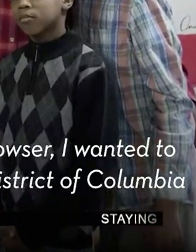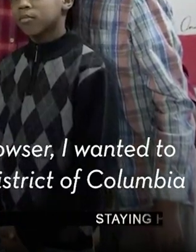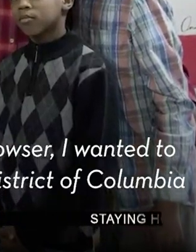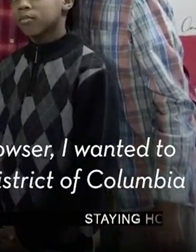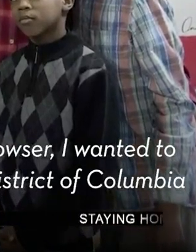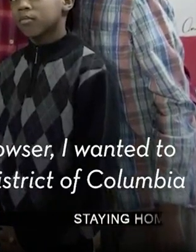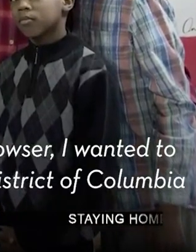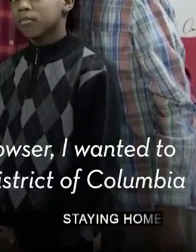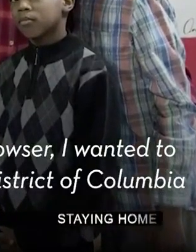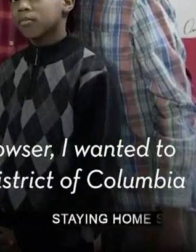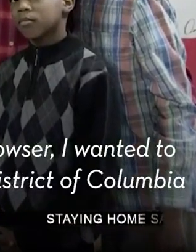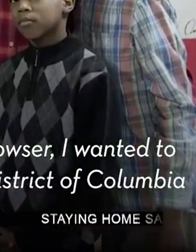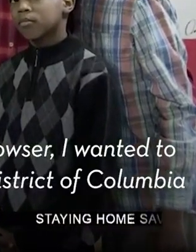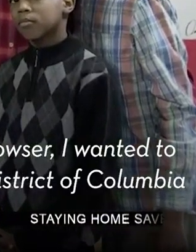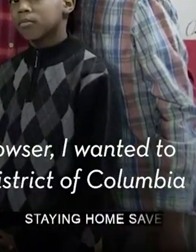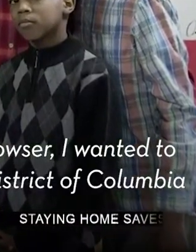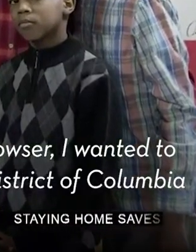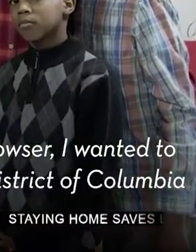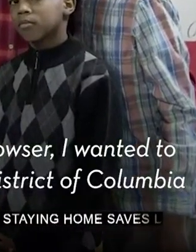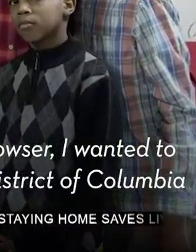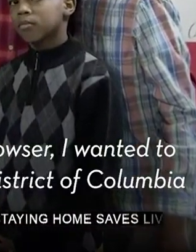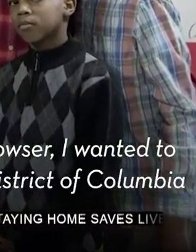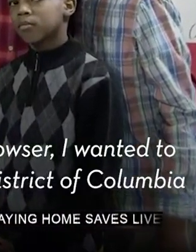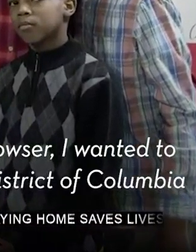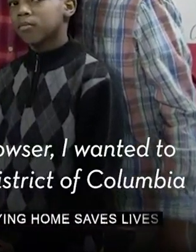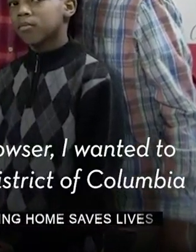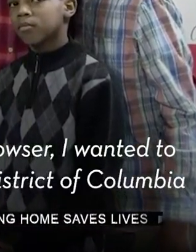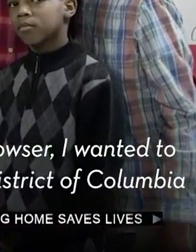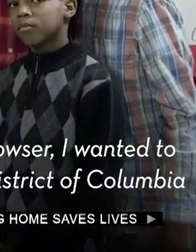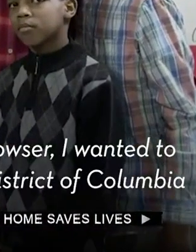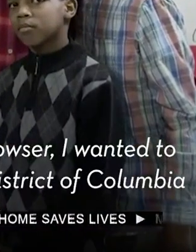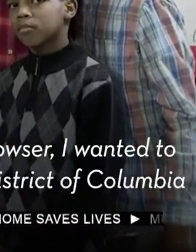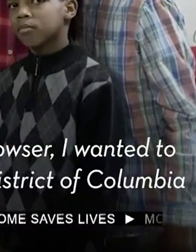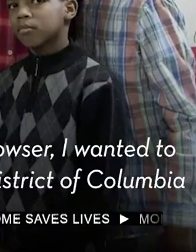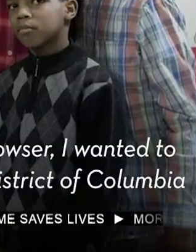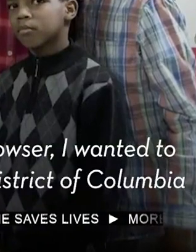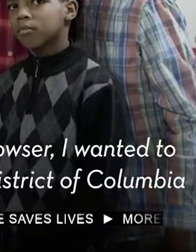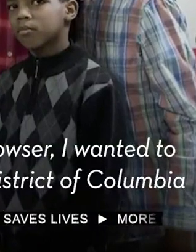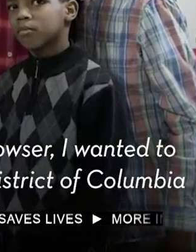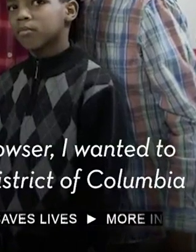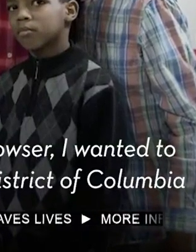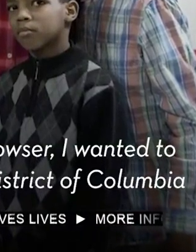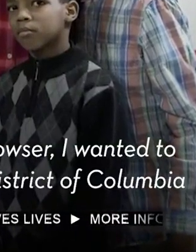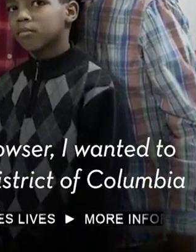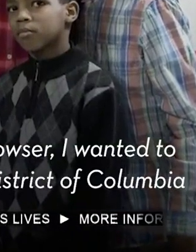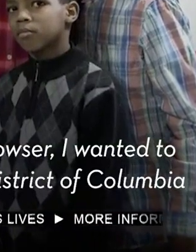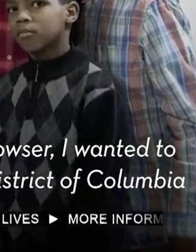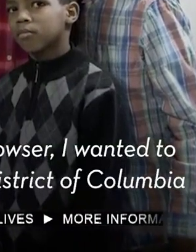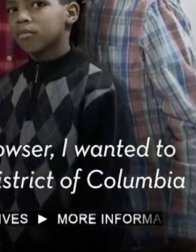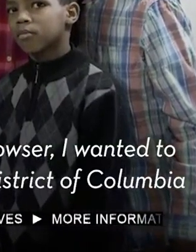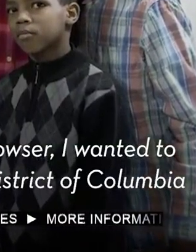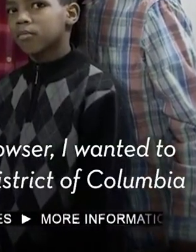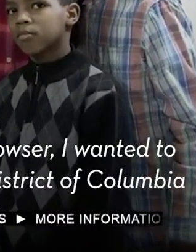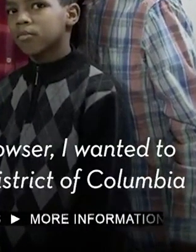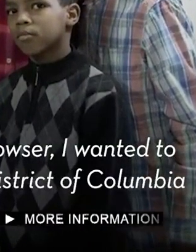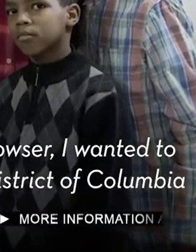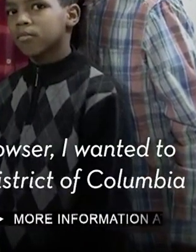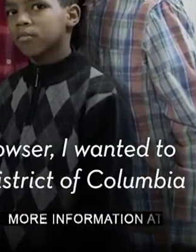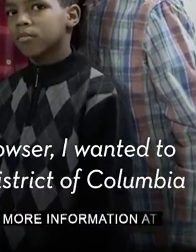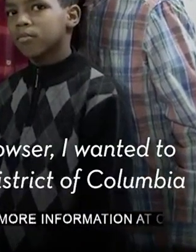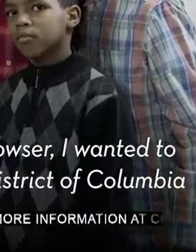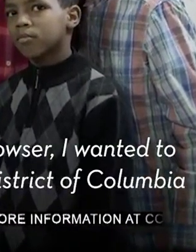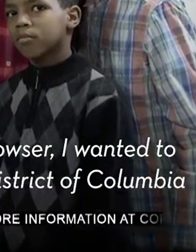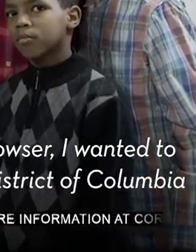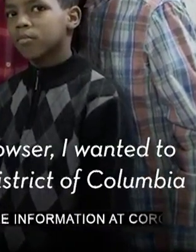Mayor Bowser, I wanted to share information on free coronavirus testing for District of Columbia residents